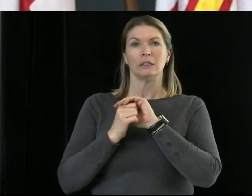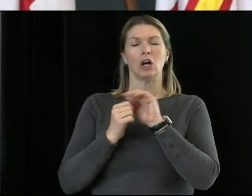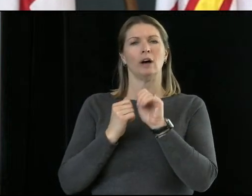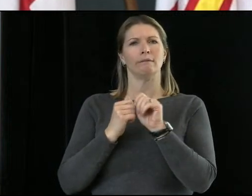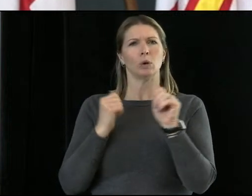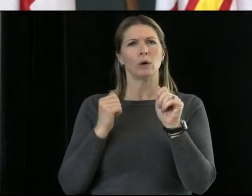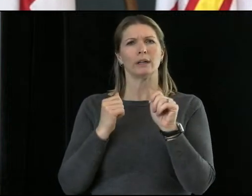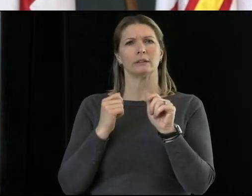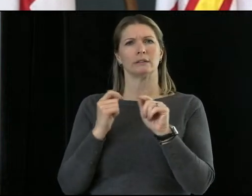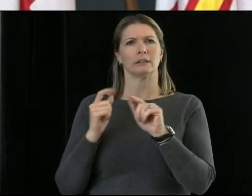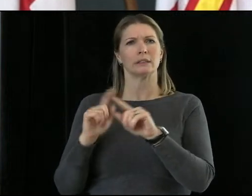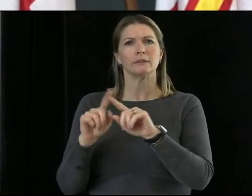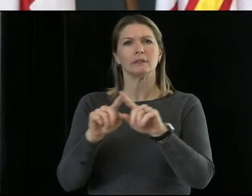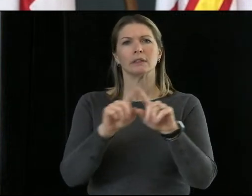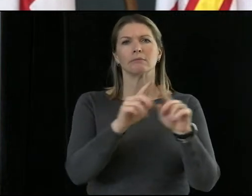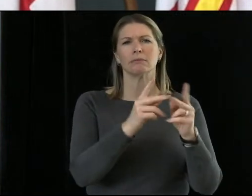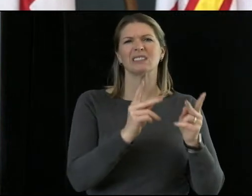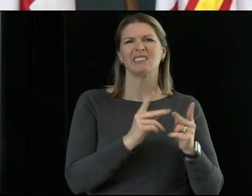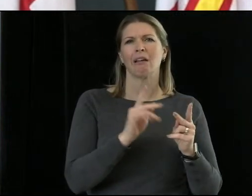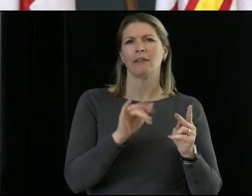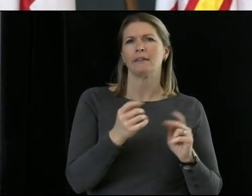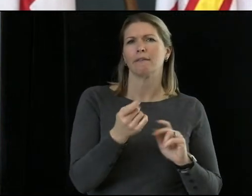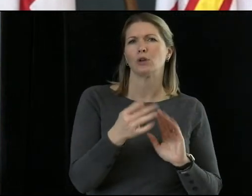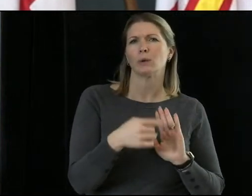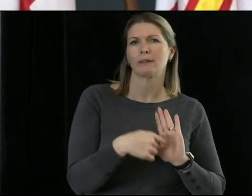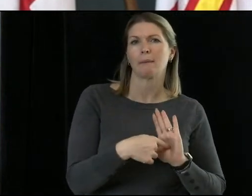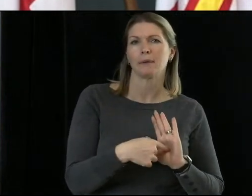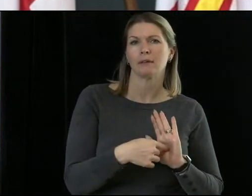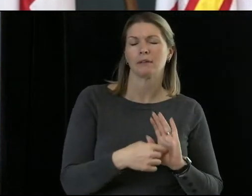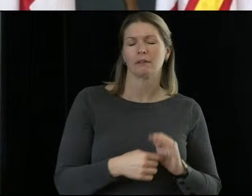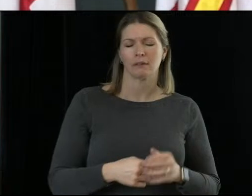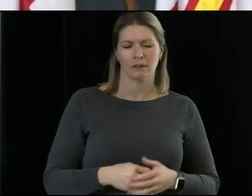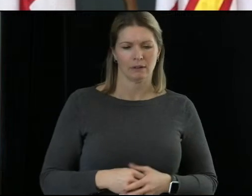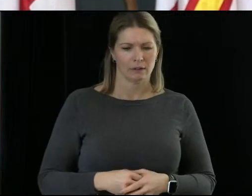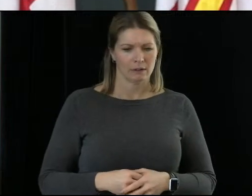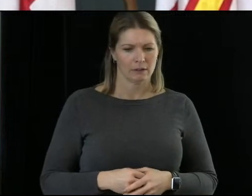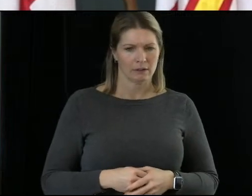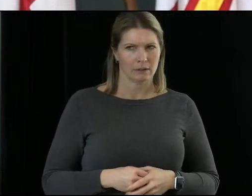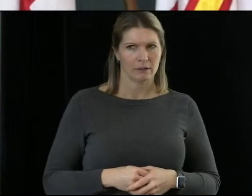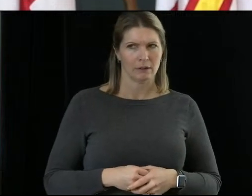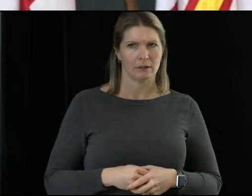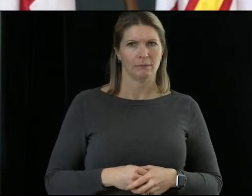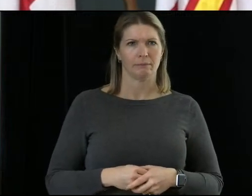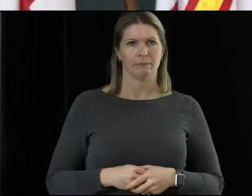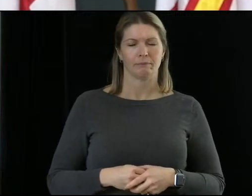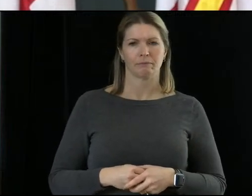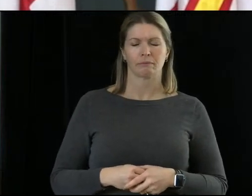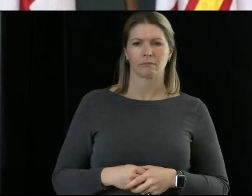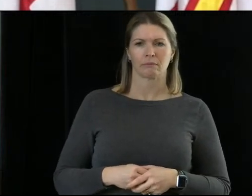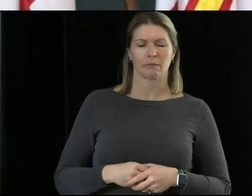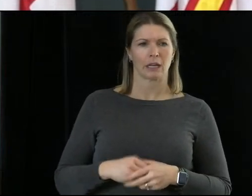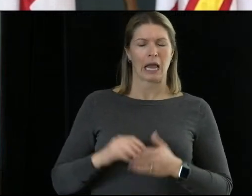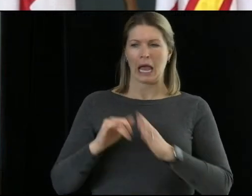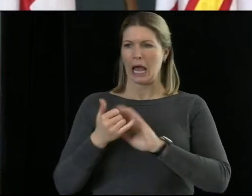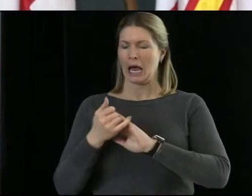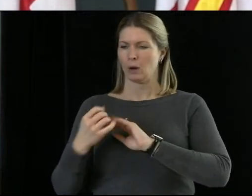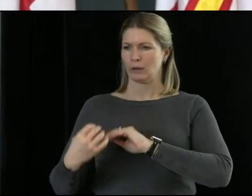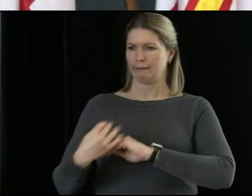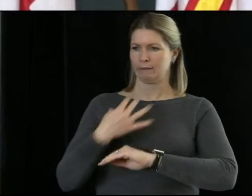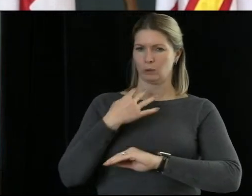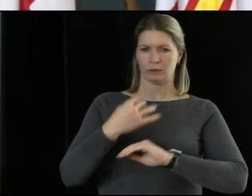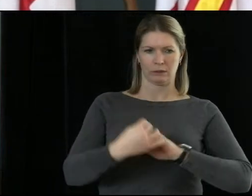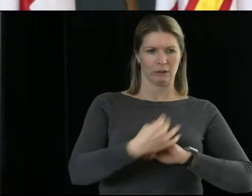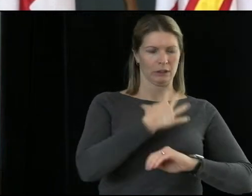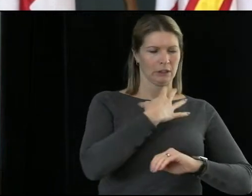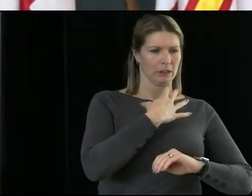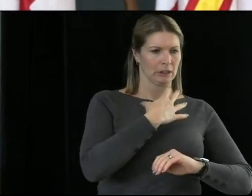churches. These are just a few examples. His influence extended beyond my relationships, seeping into the